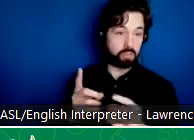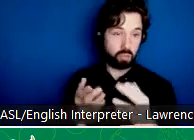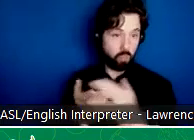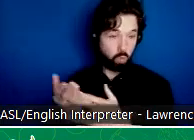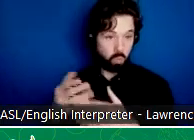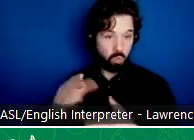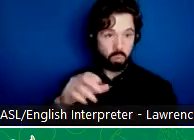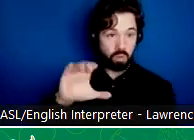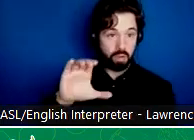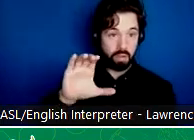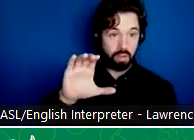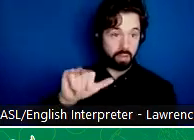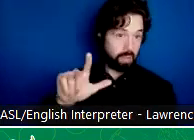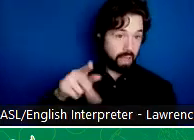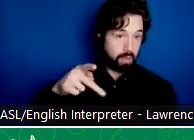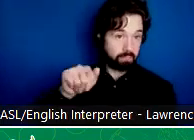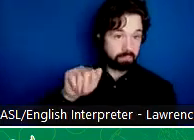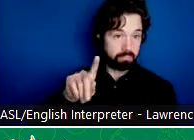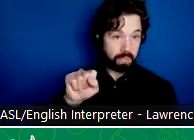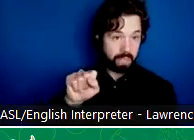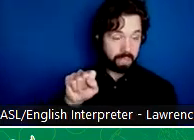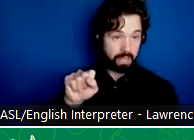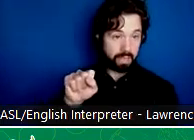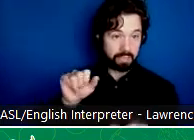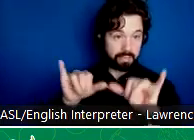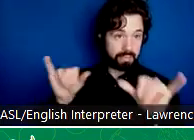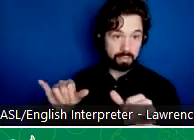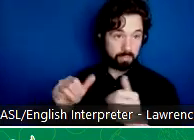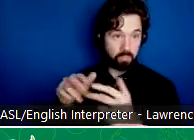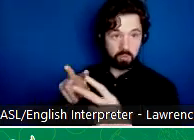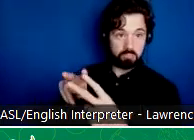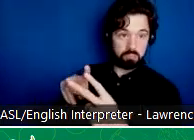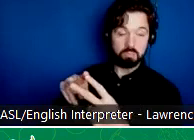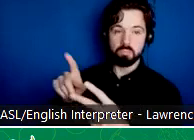system, then they'll be captured there.